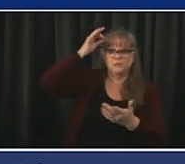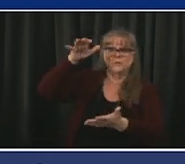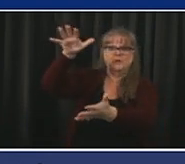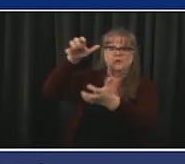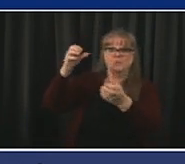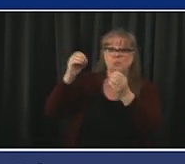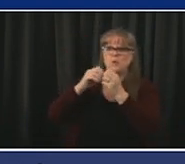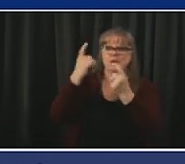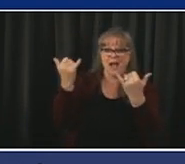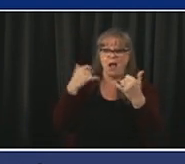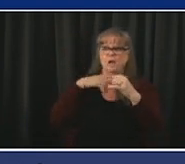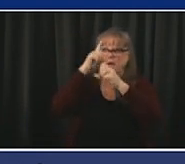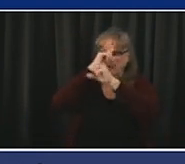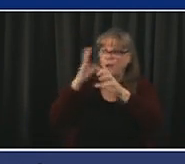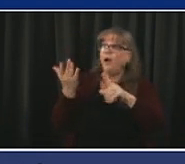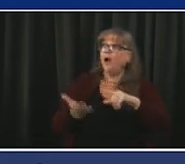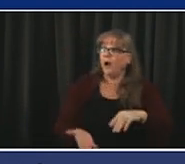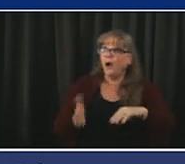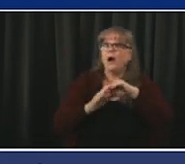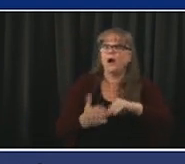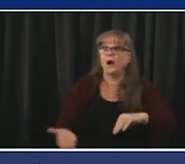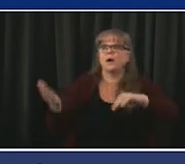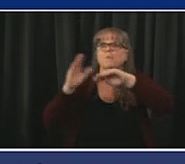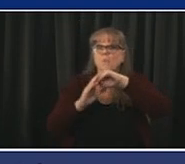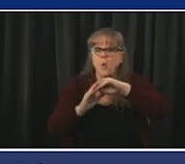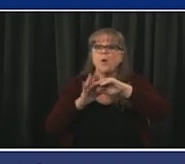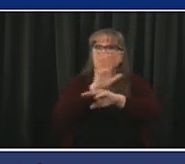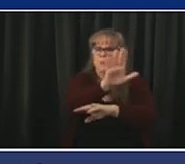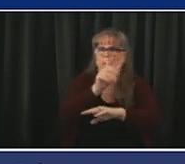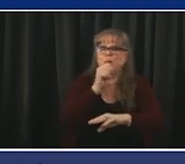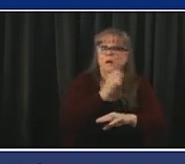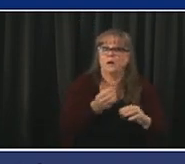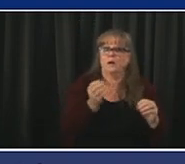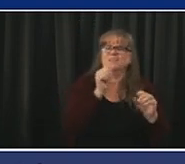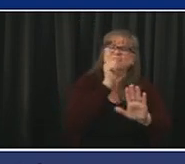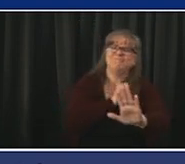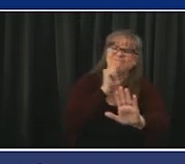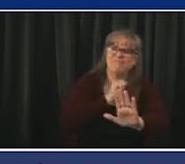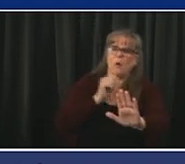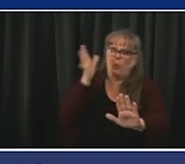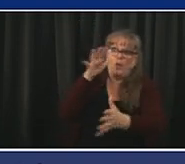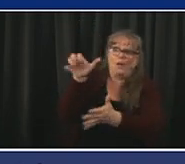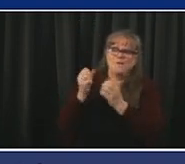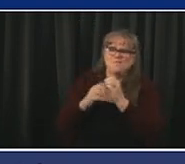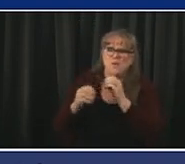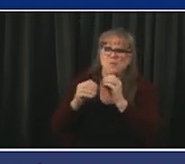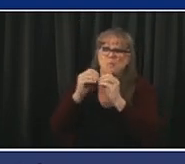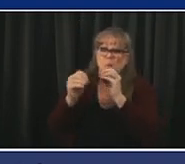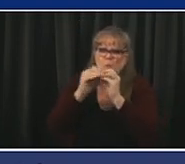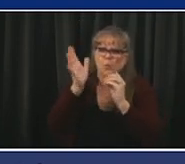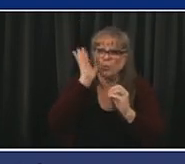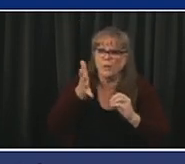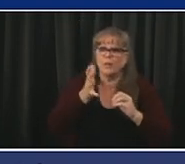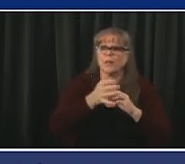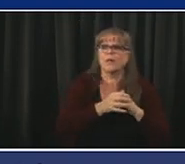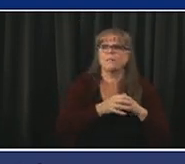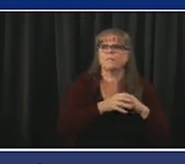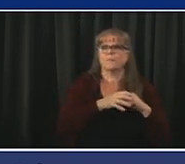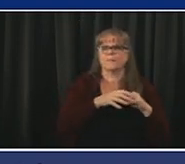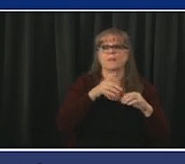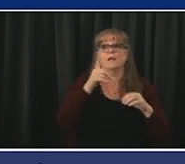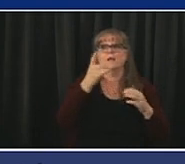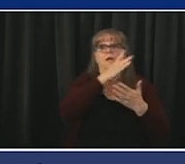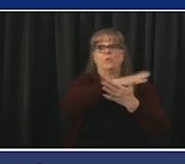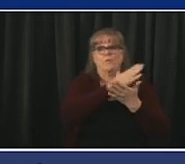that vaccine supply increases. Today, I'm going to walk you through our updated phasing, Phase 1B3 and then Phase